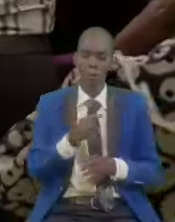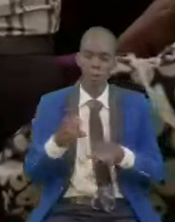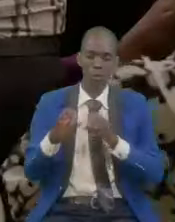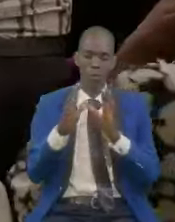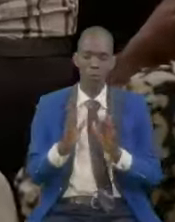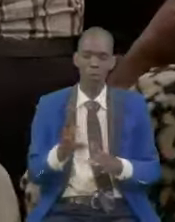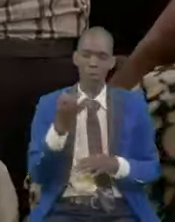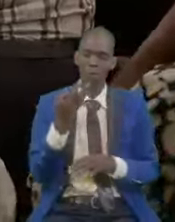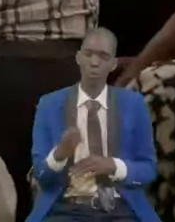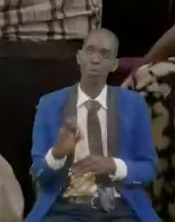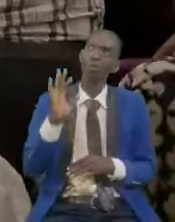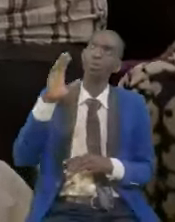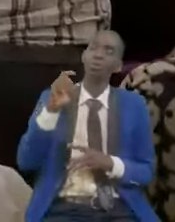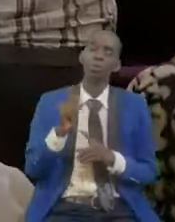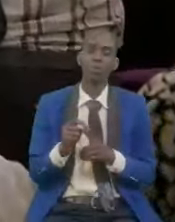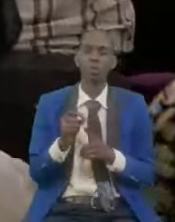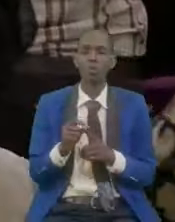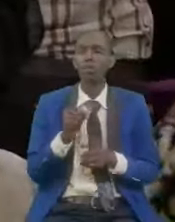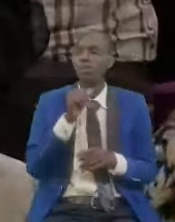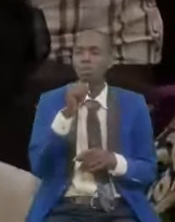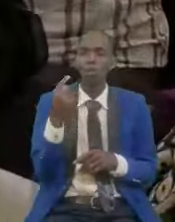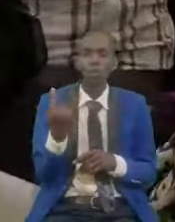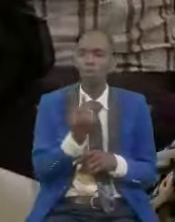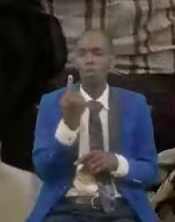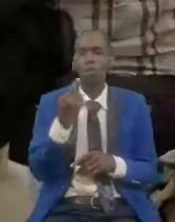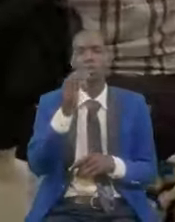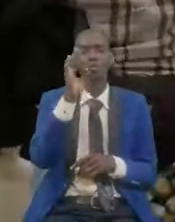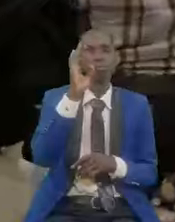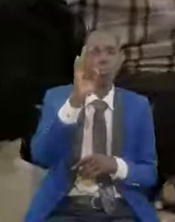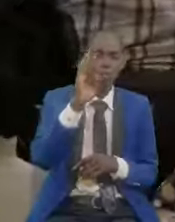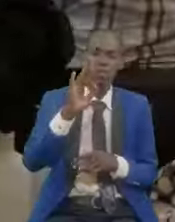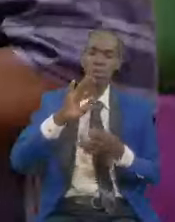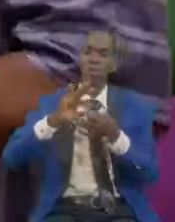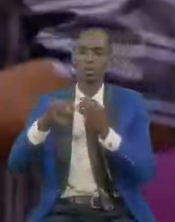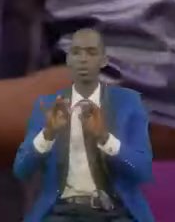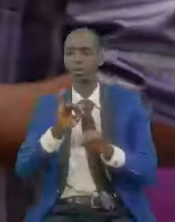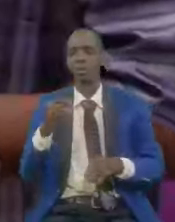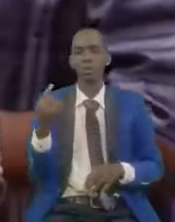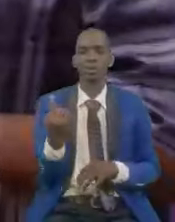word, not preachers only,